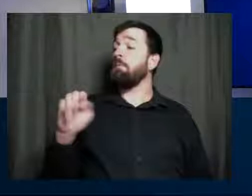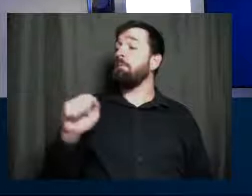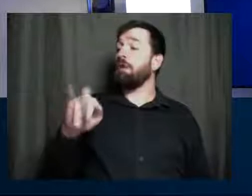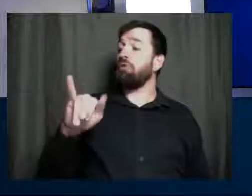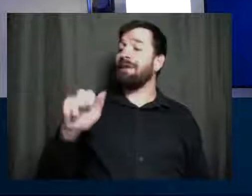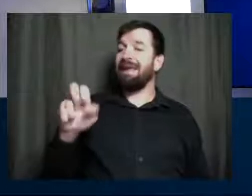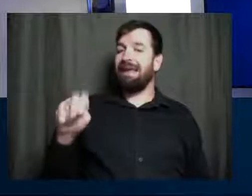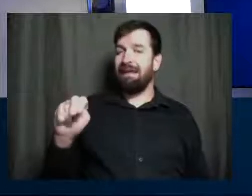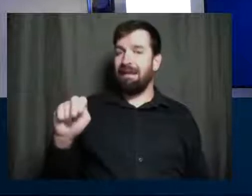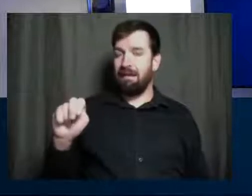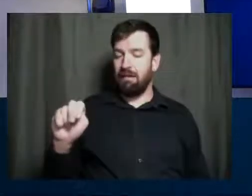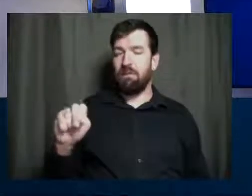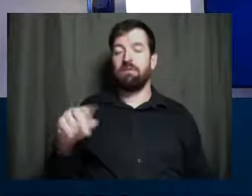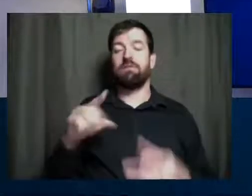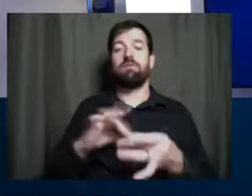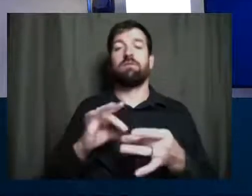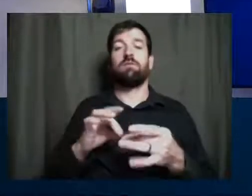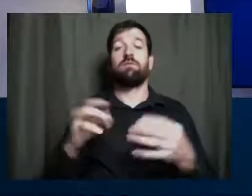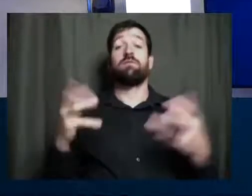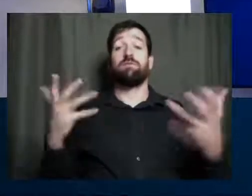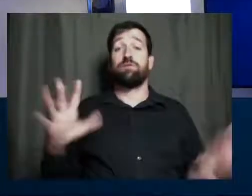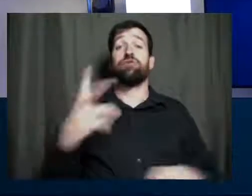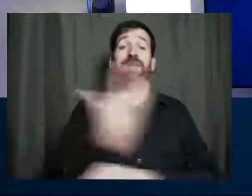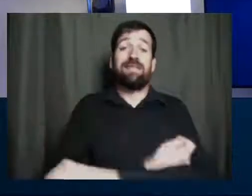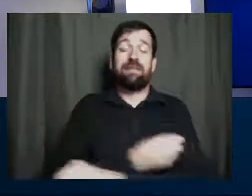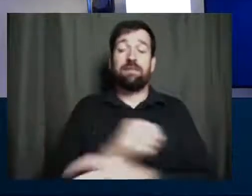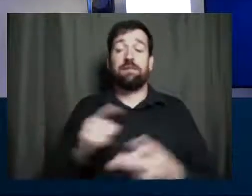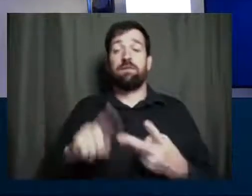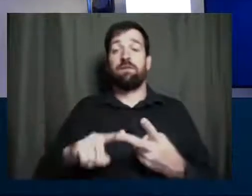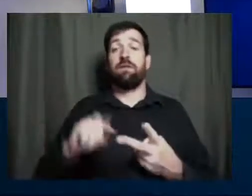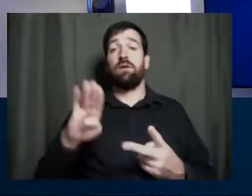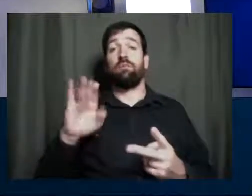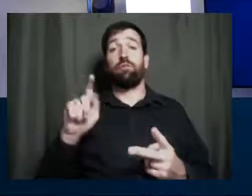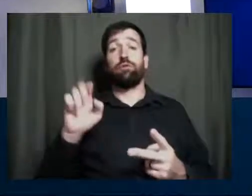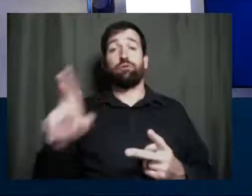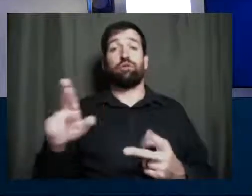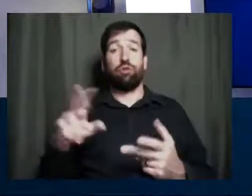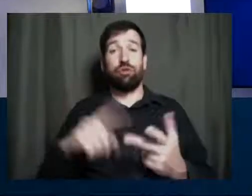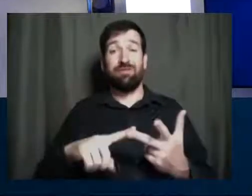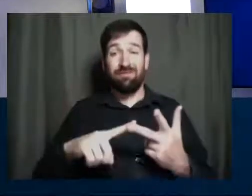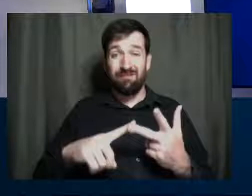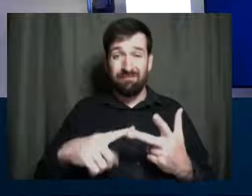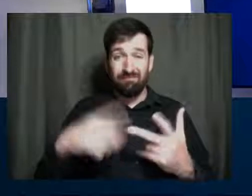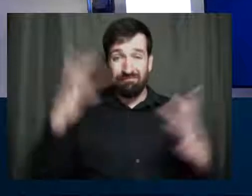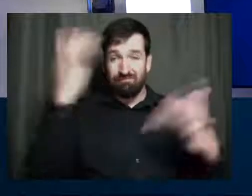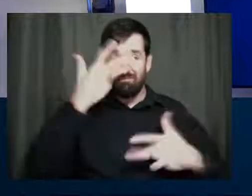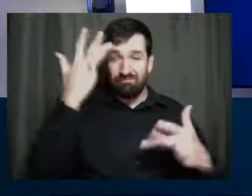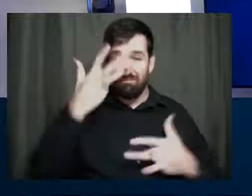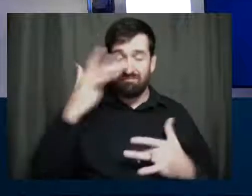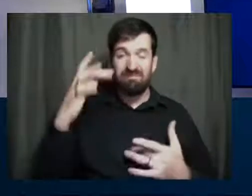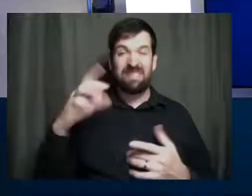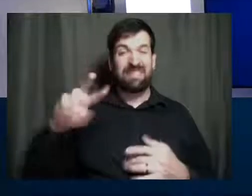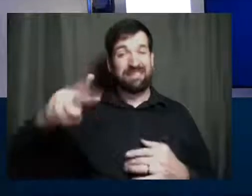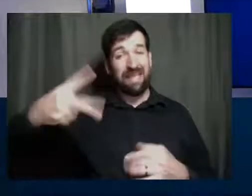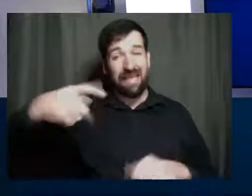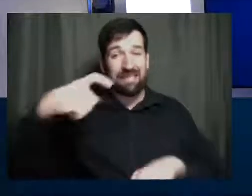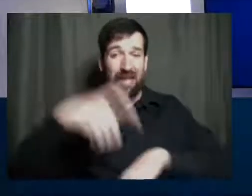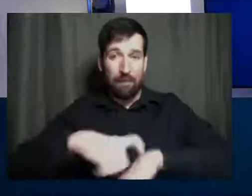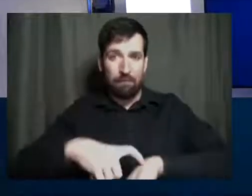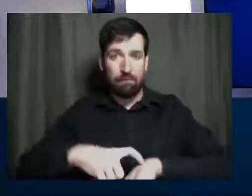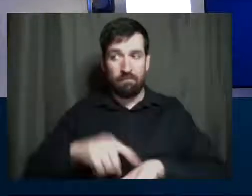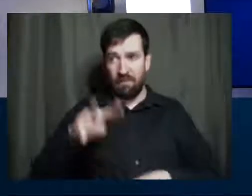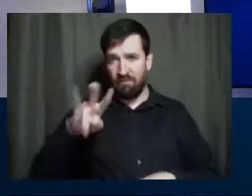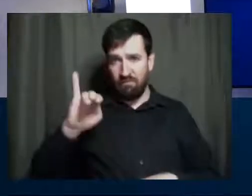fully vaccinated and has their booster and gets COVID for the second time, is their viral load as strong as it was the first time they had